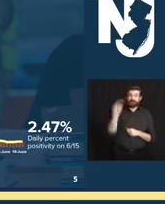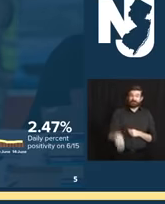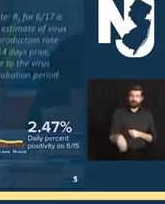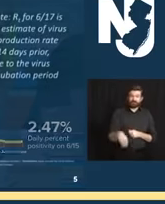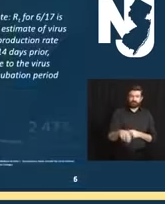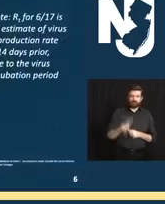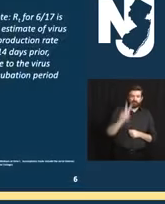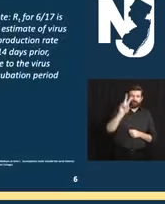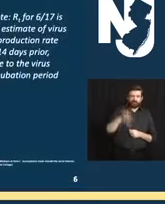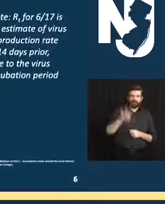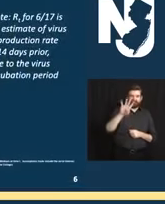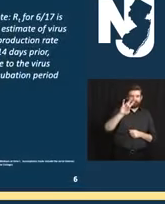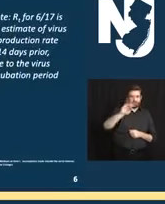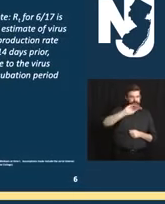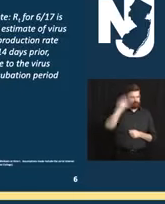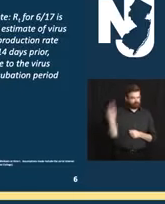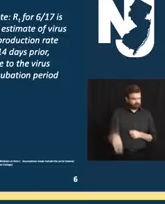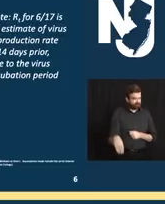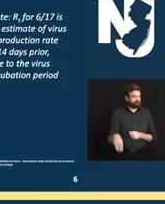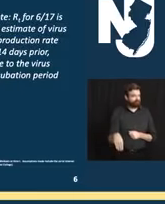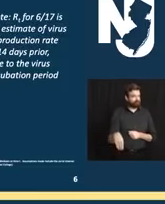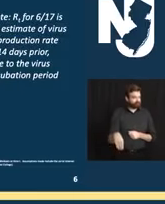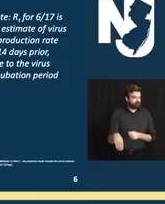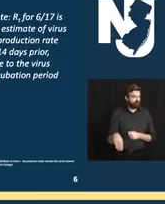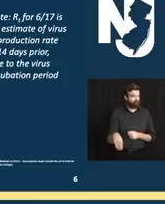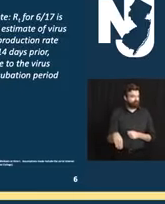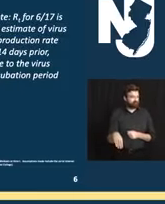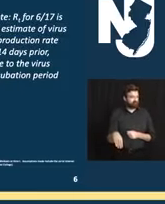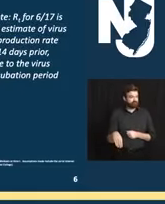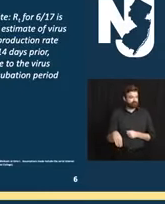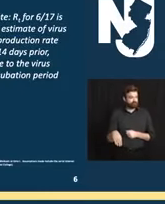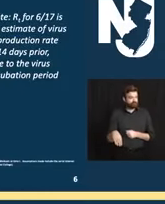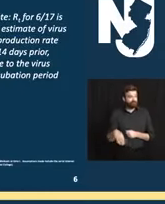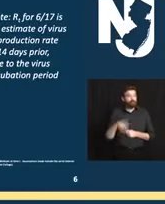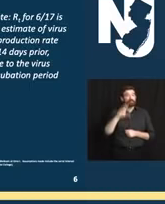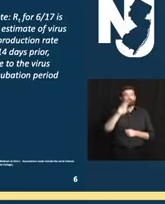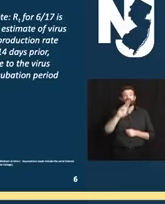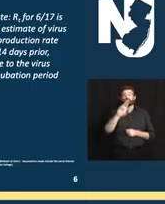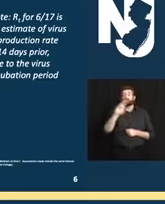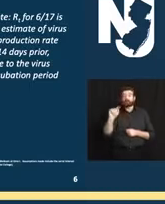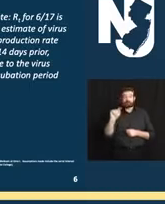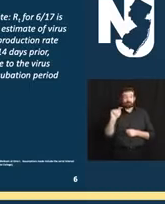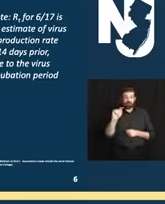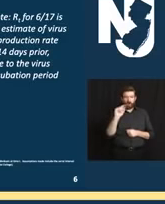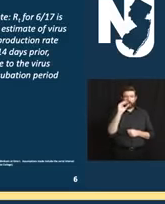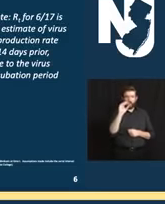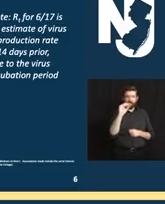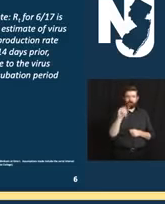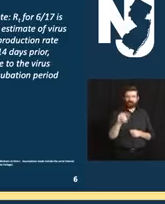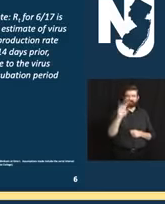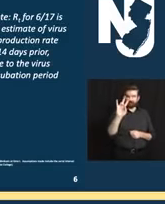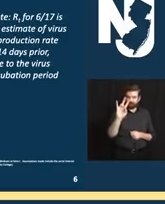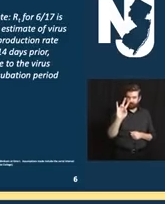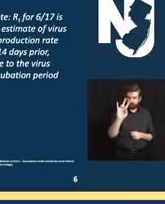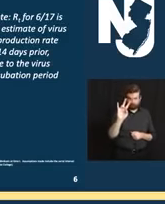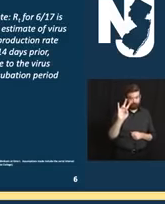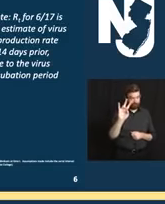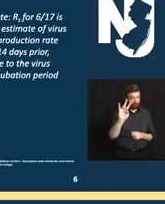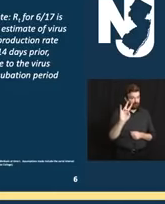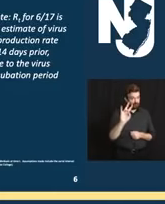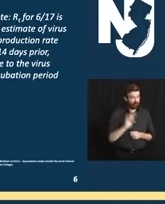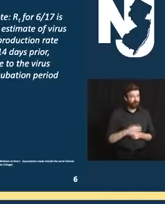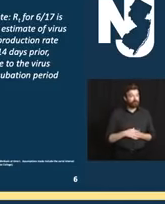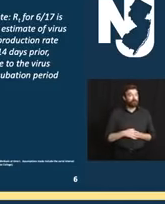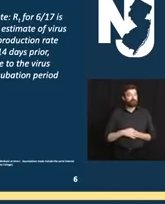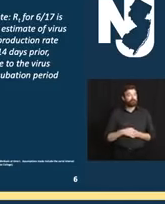2.5%. The statewide rate of transmission is 0.7. These two metrics, as Judy and Tina know far better than I,